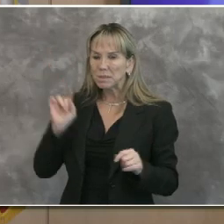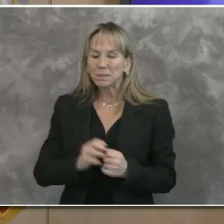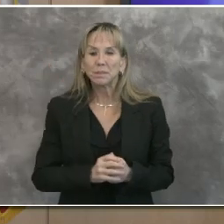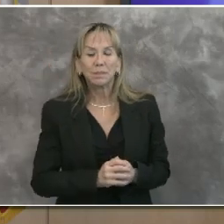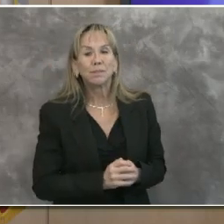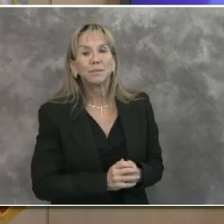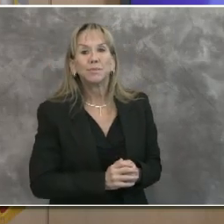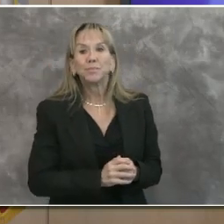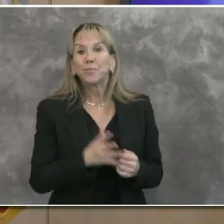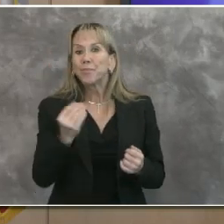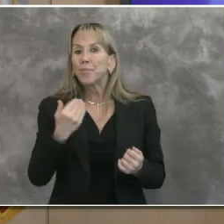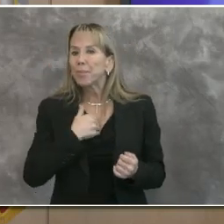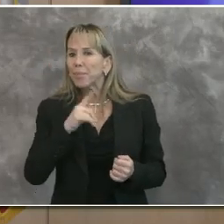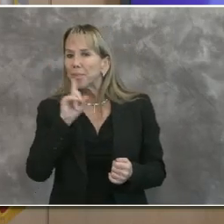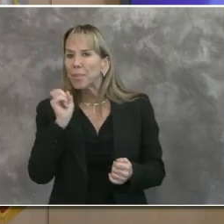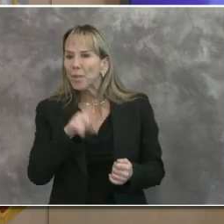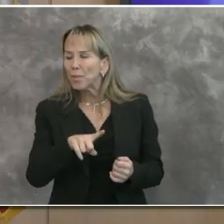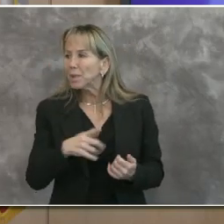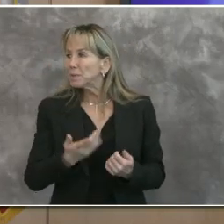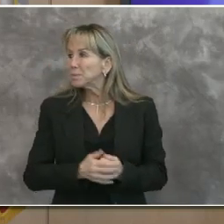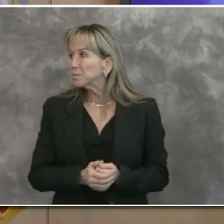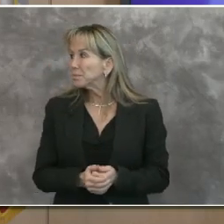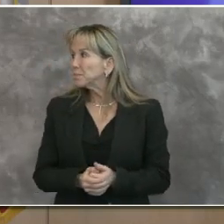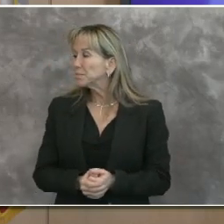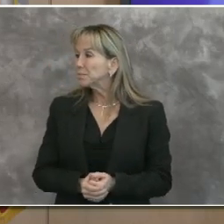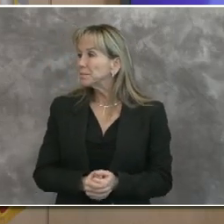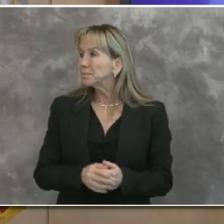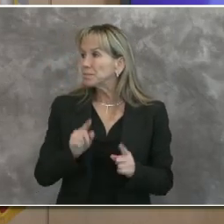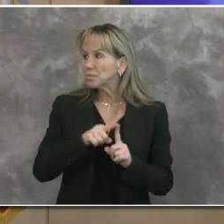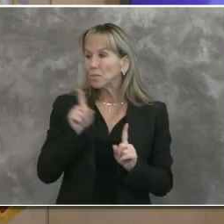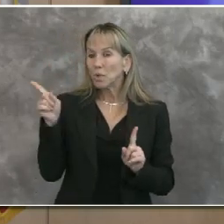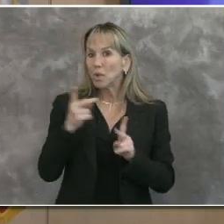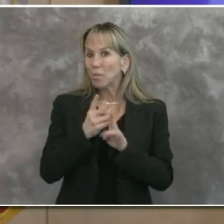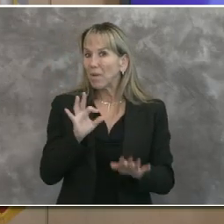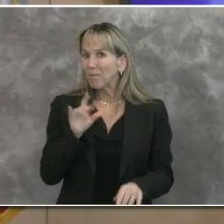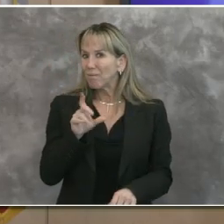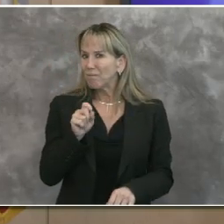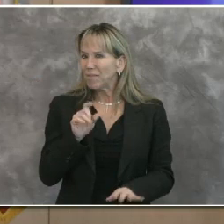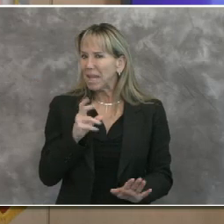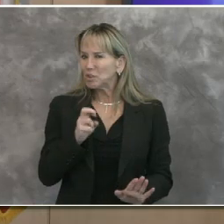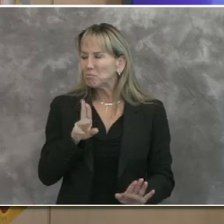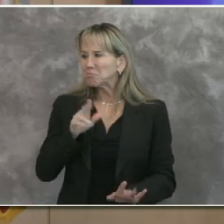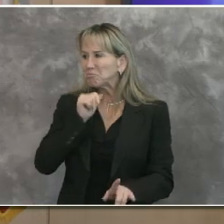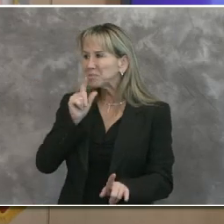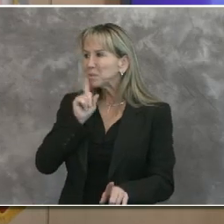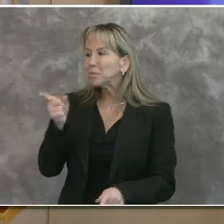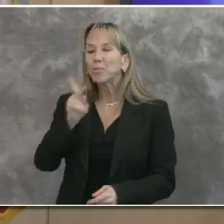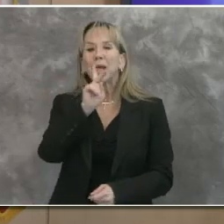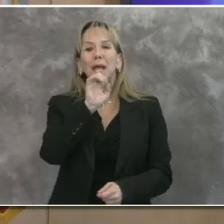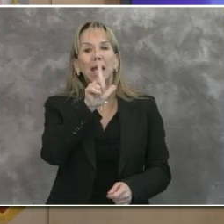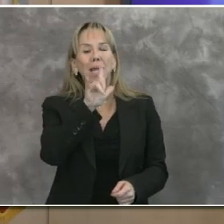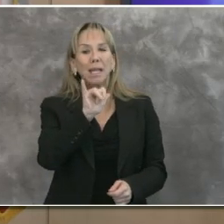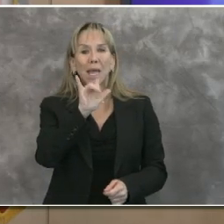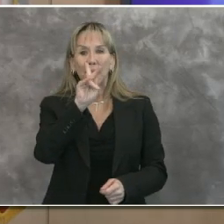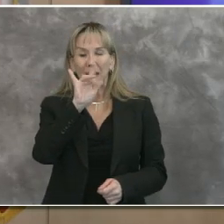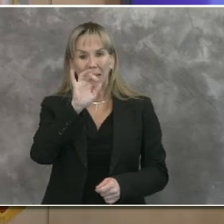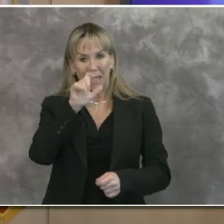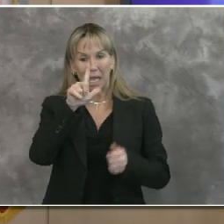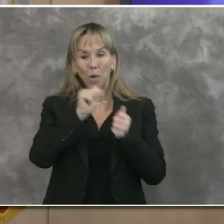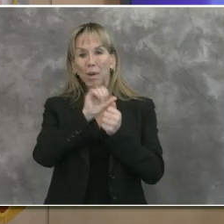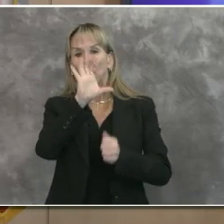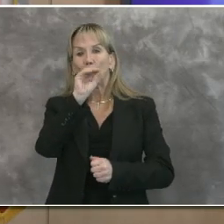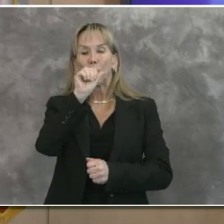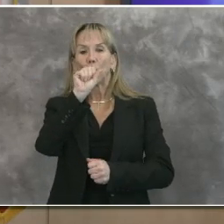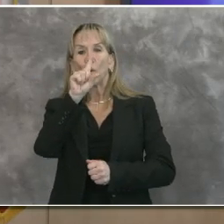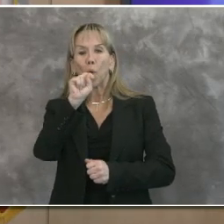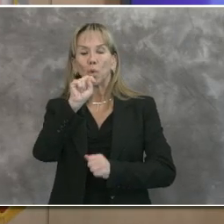And I think we have a question now that's going to be directed to Supervisor Fletcher. I think so. I'm not sure. This is Kelly Kyle with Coast News. What can you tell us